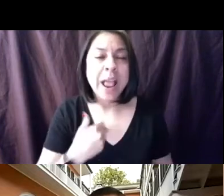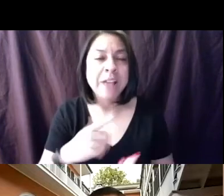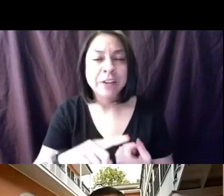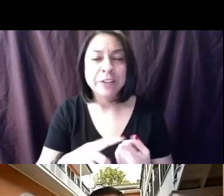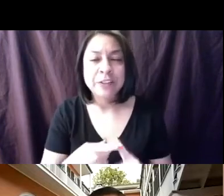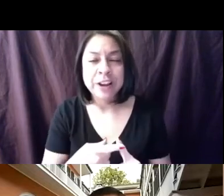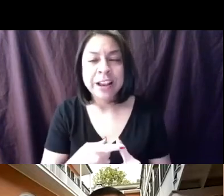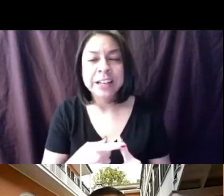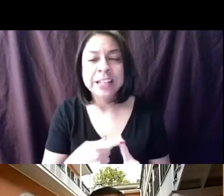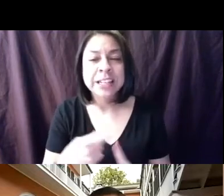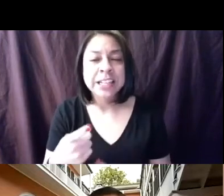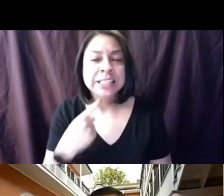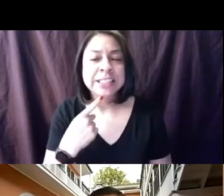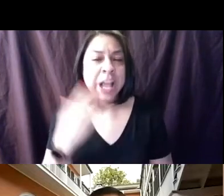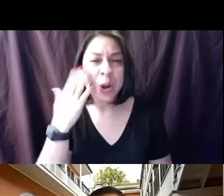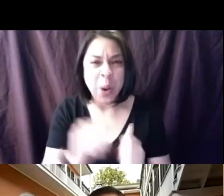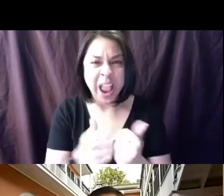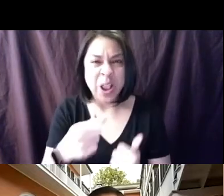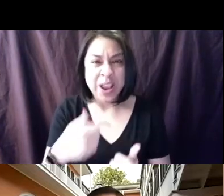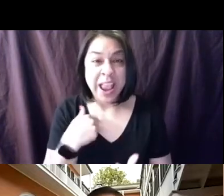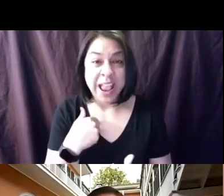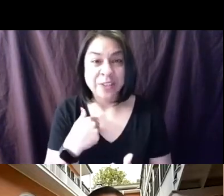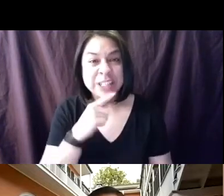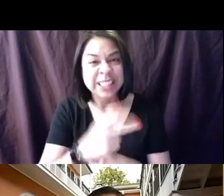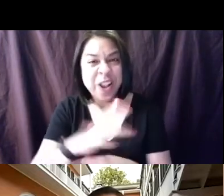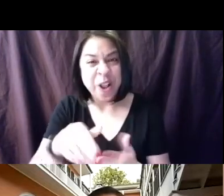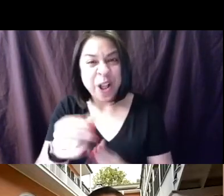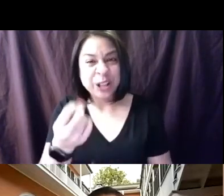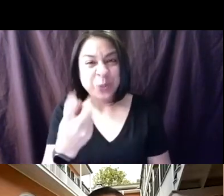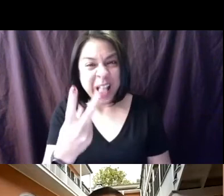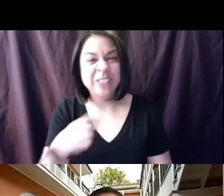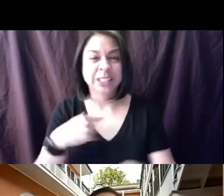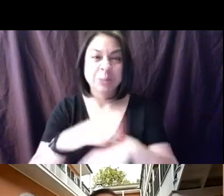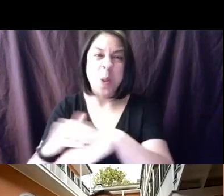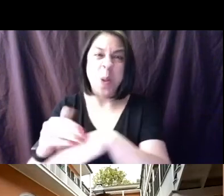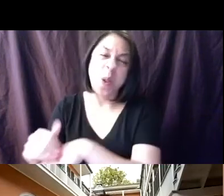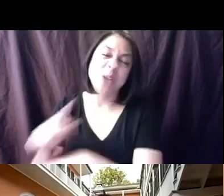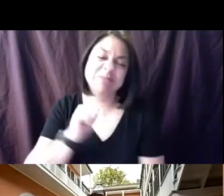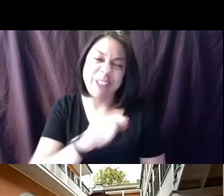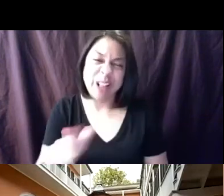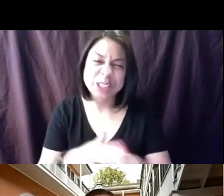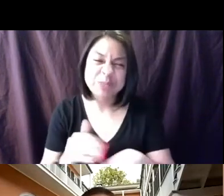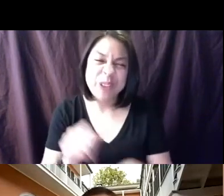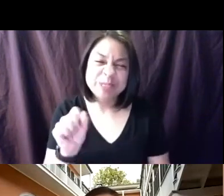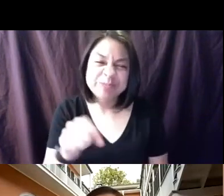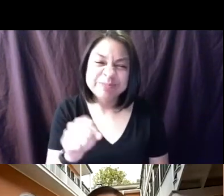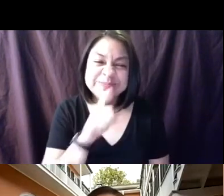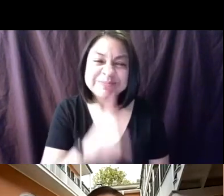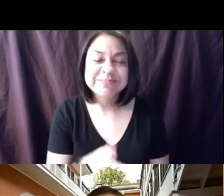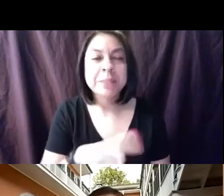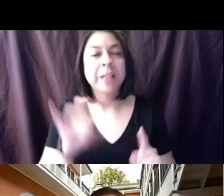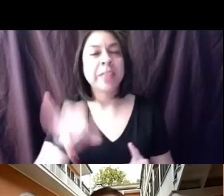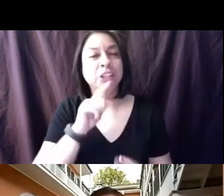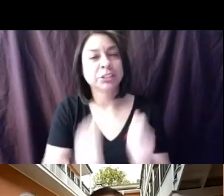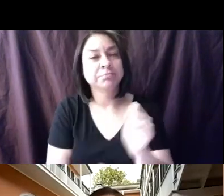they don't know how somebody spoiled all 12 of your grandchildren, but they are spoiled, they are. They really are. But that's mainly